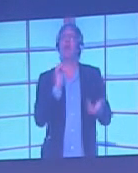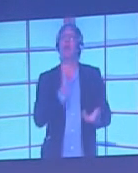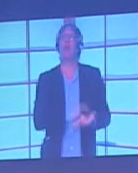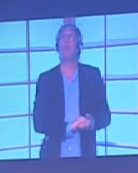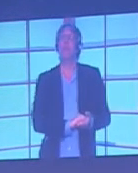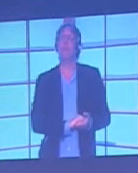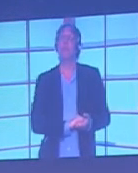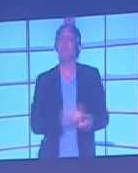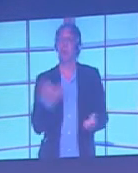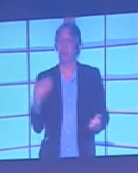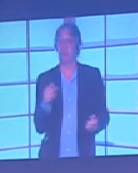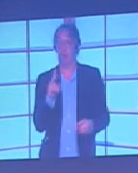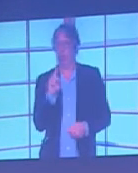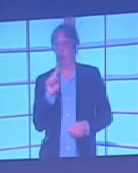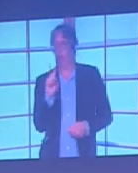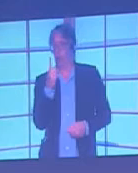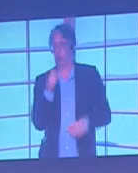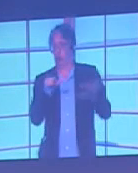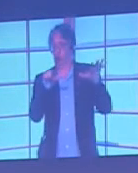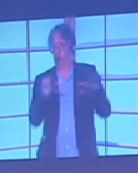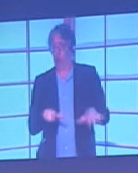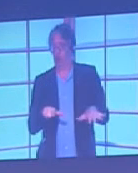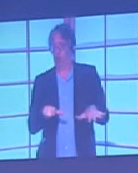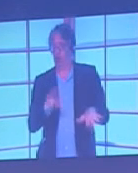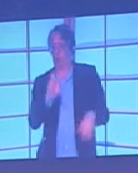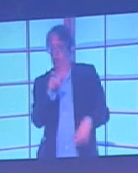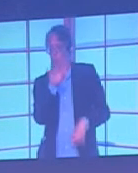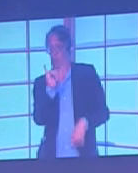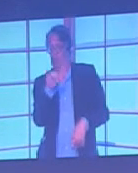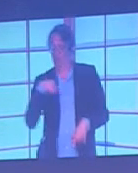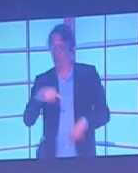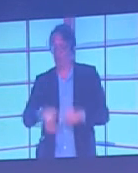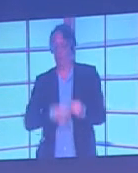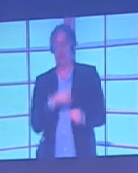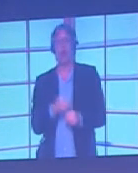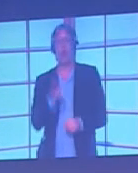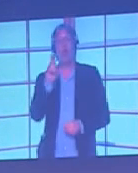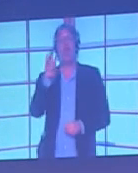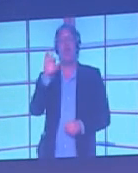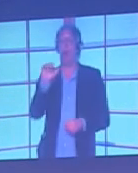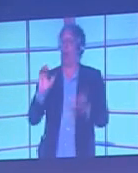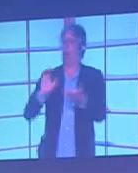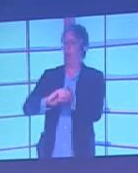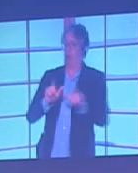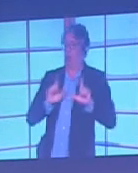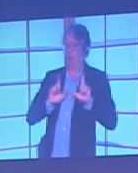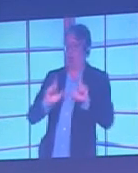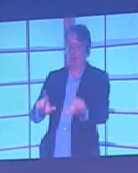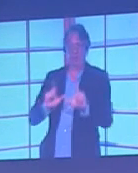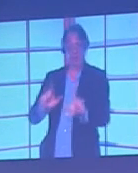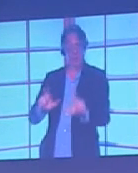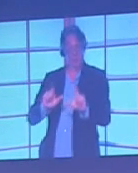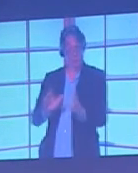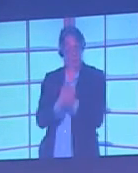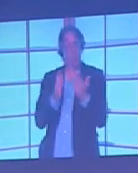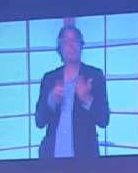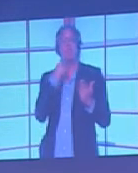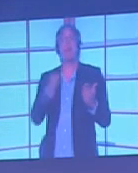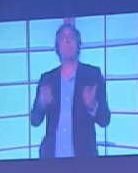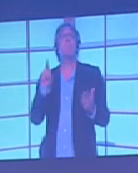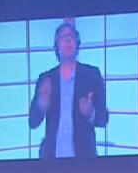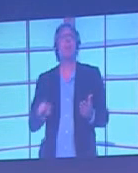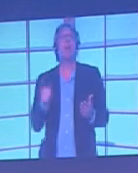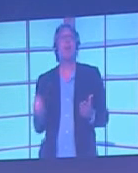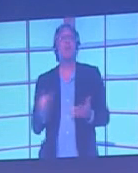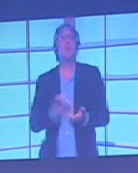this year, it actually became a criterion within the UEFA Club Licensing manual. Now,